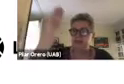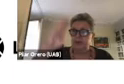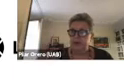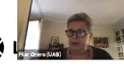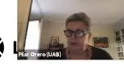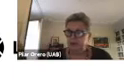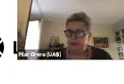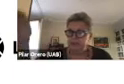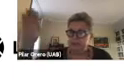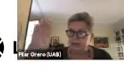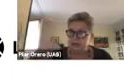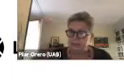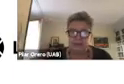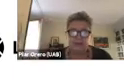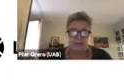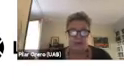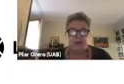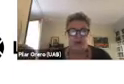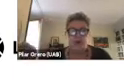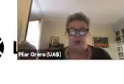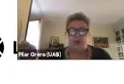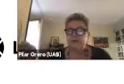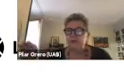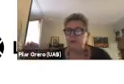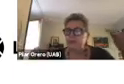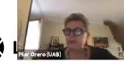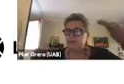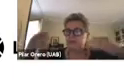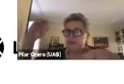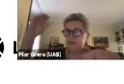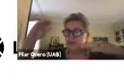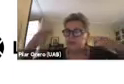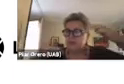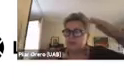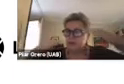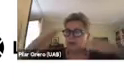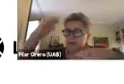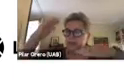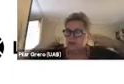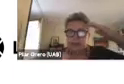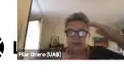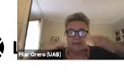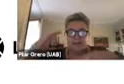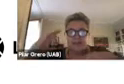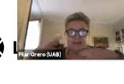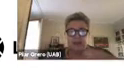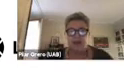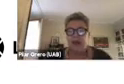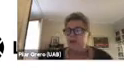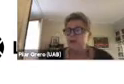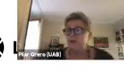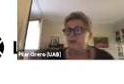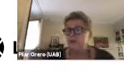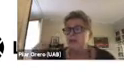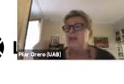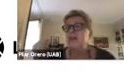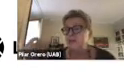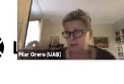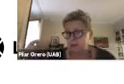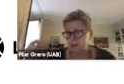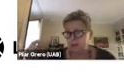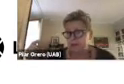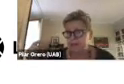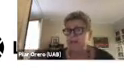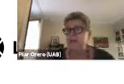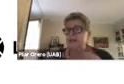stage, so in 360 ambi sound, or if you want it in fader, so you can equalize it, and also the